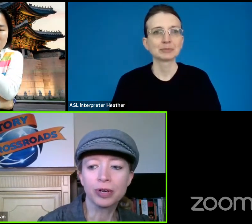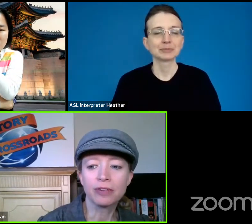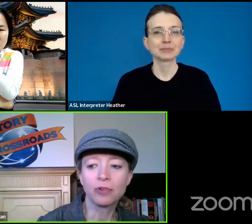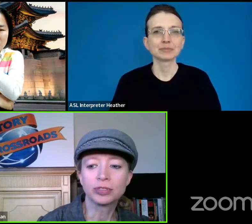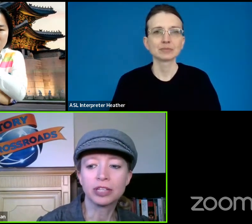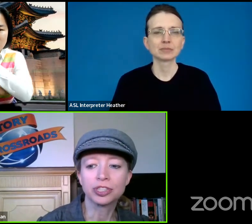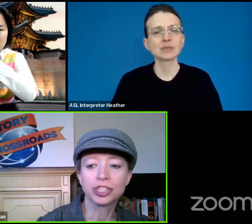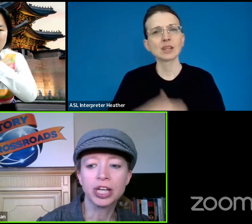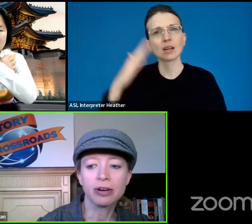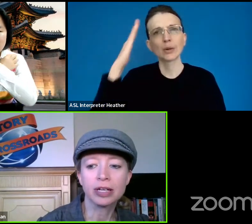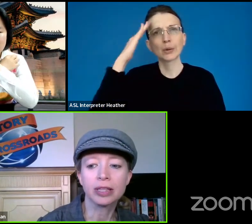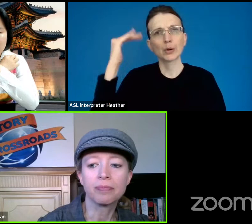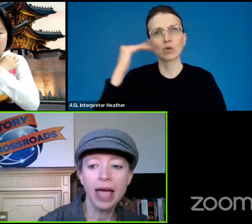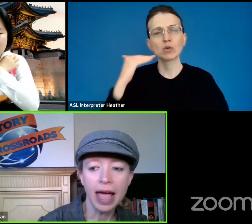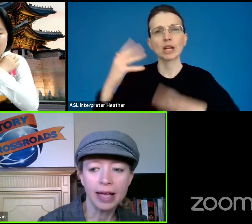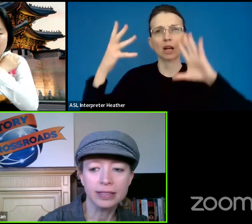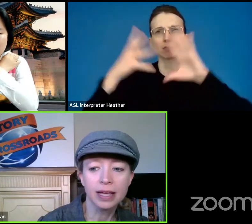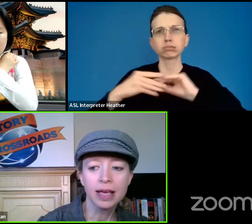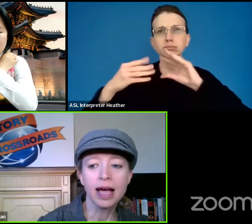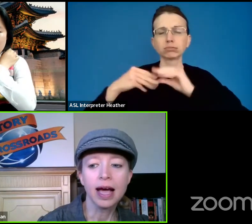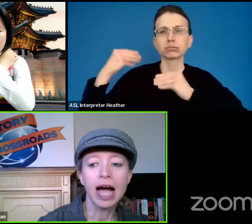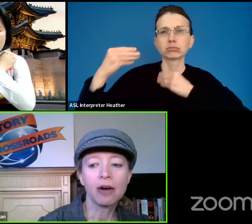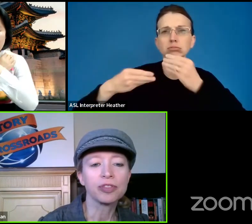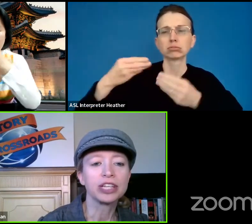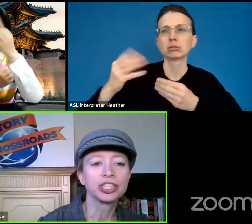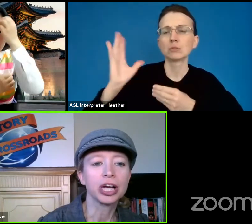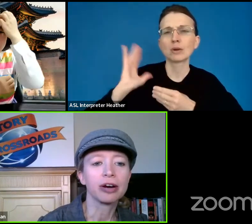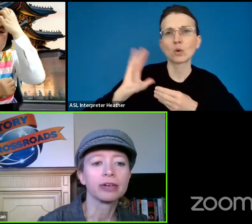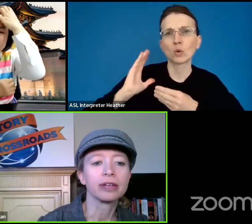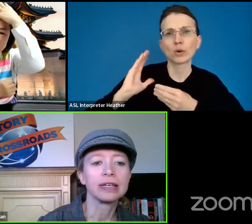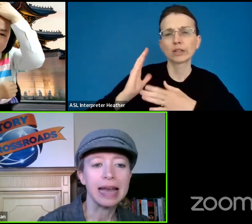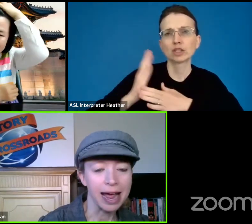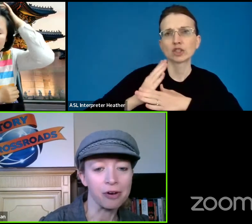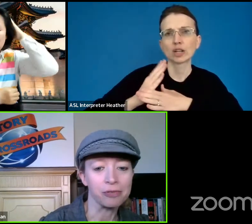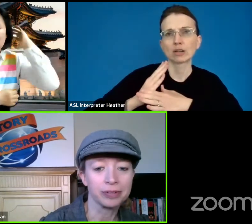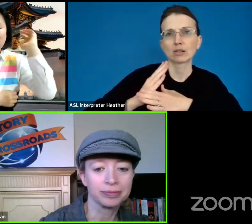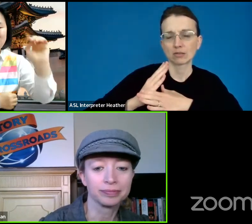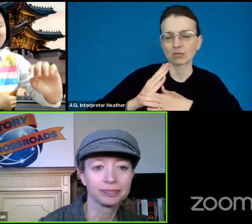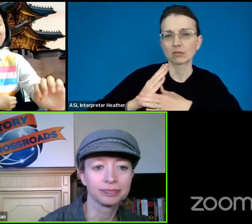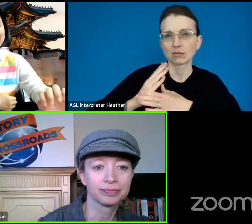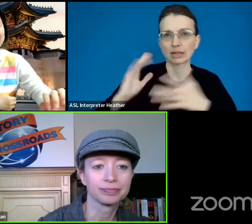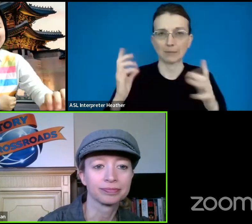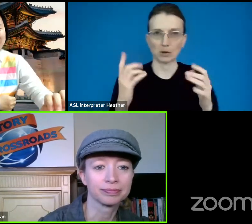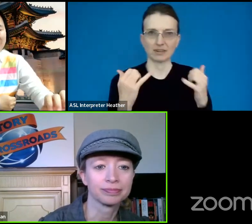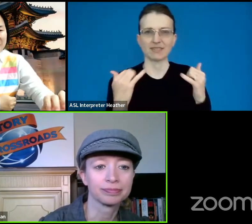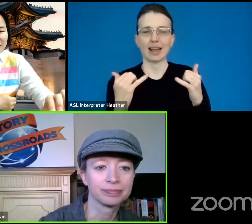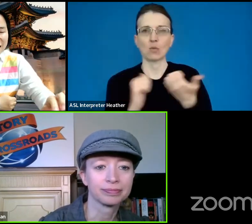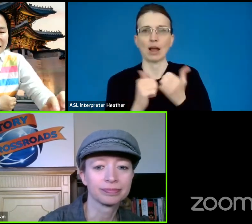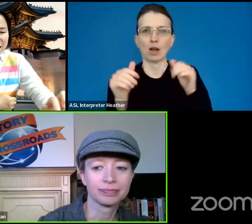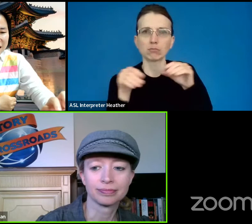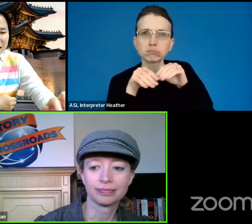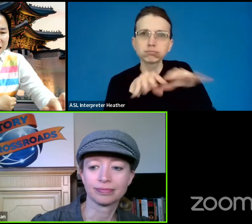were Korean folktales shared in the past? How are they shared now?